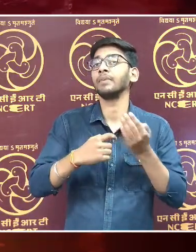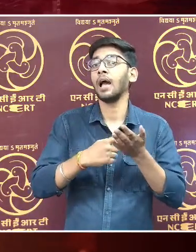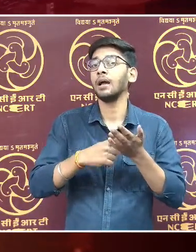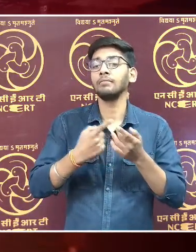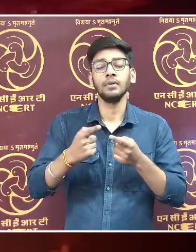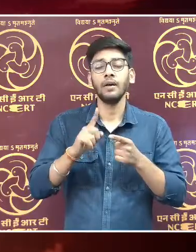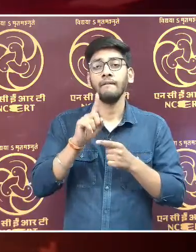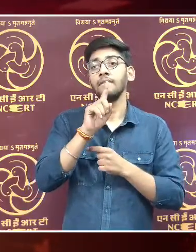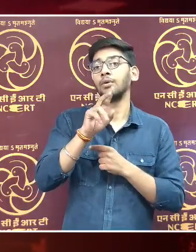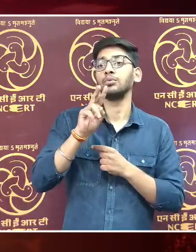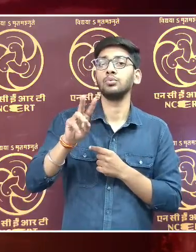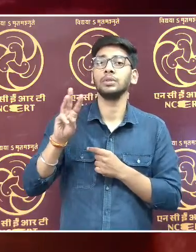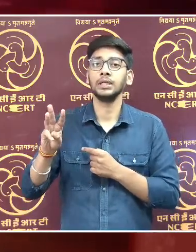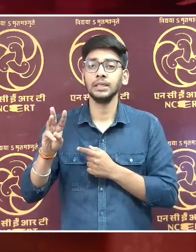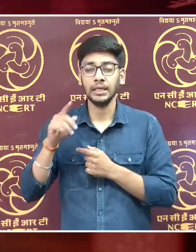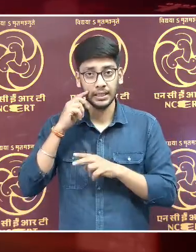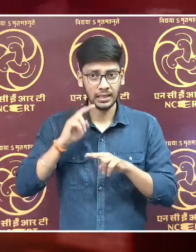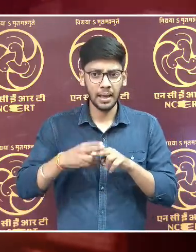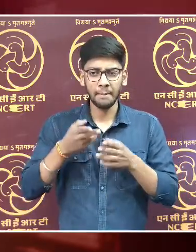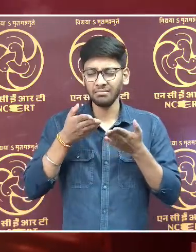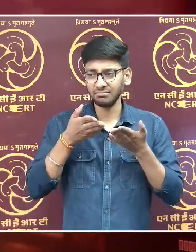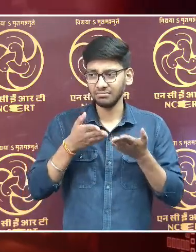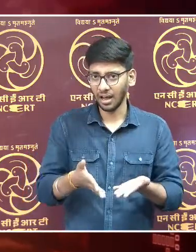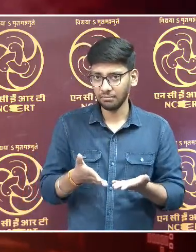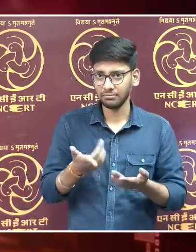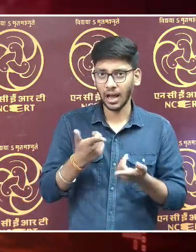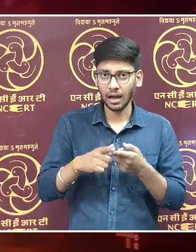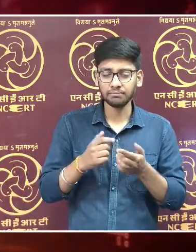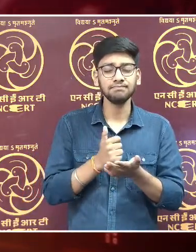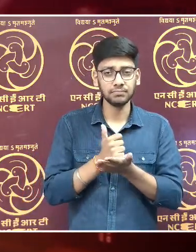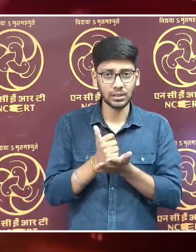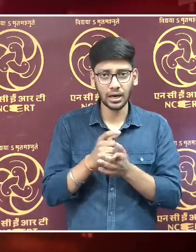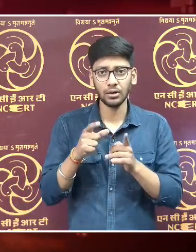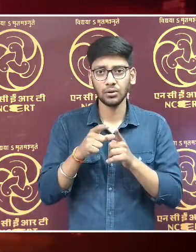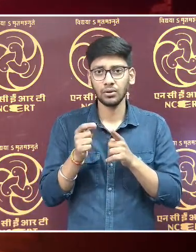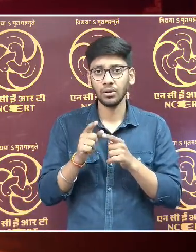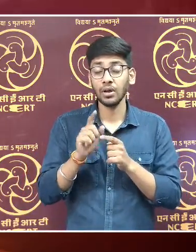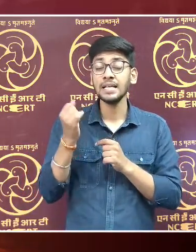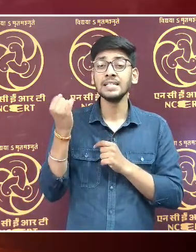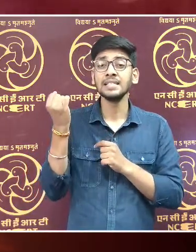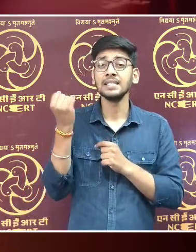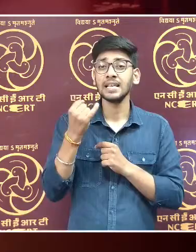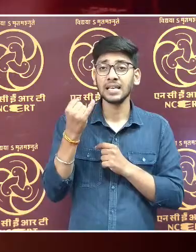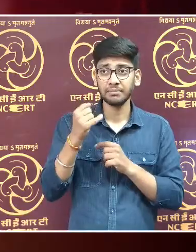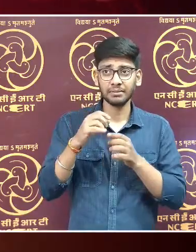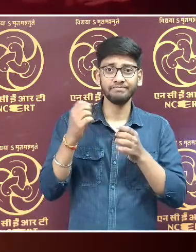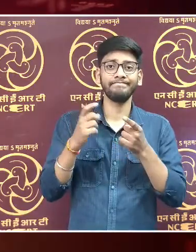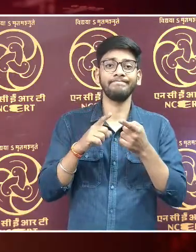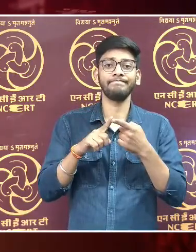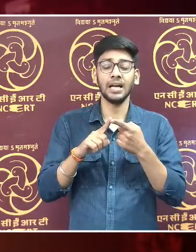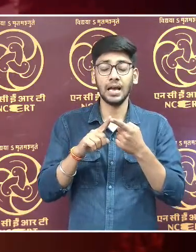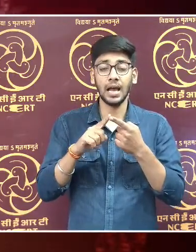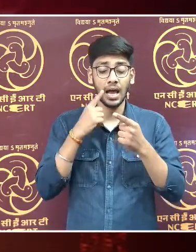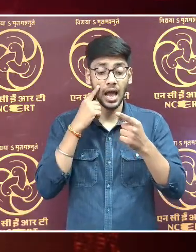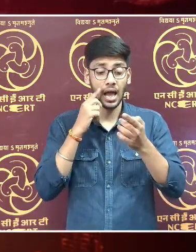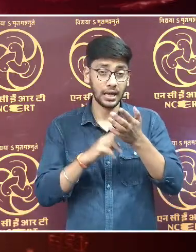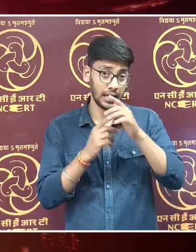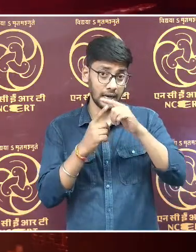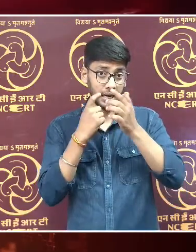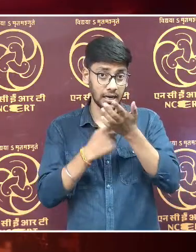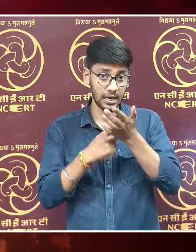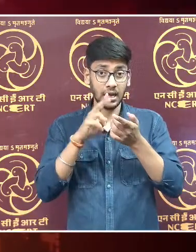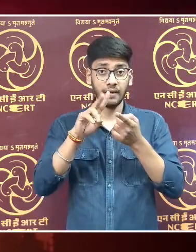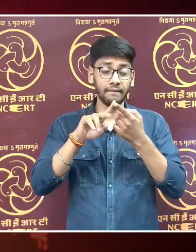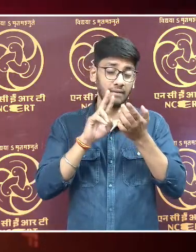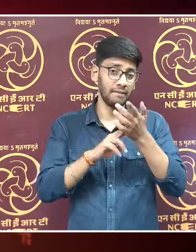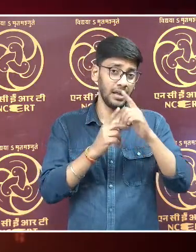1, 2, 3. But still, we are getting to try to do that. At least by 6 months, we should start with the intervention program. So why